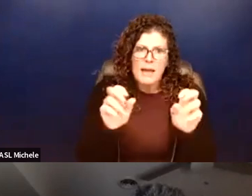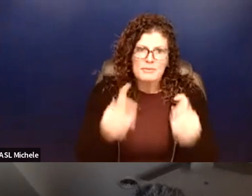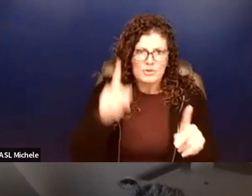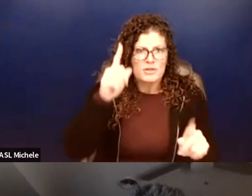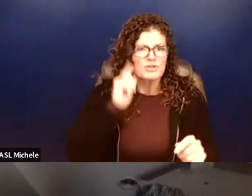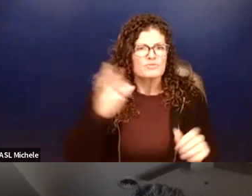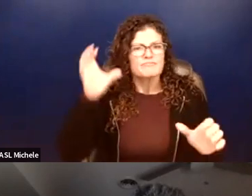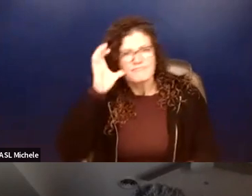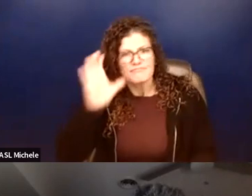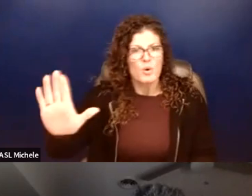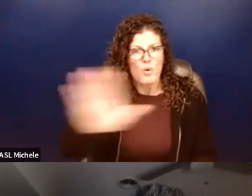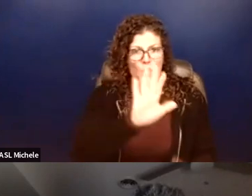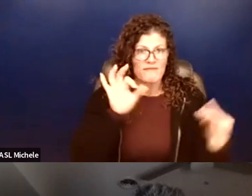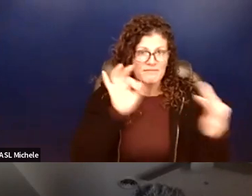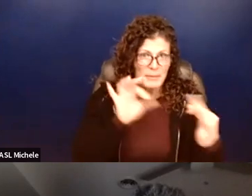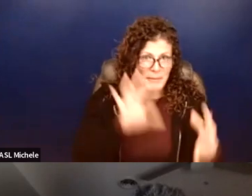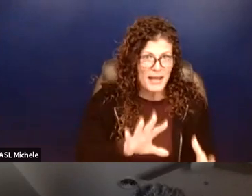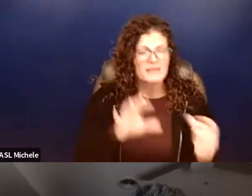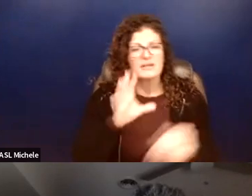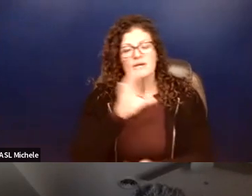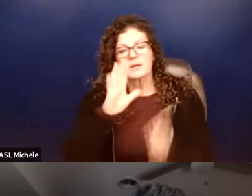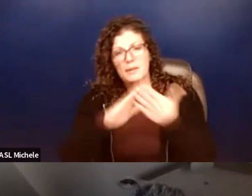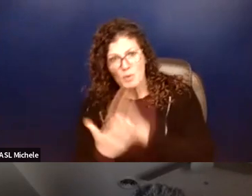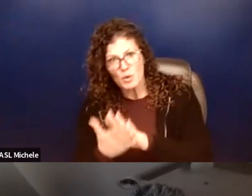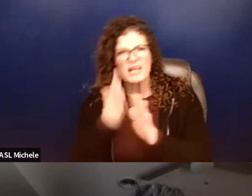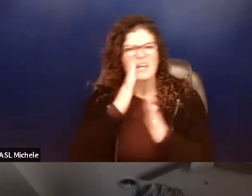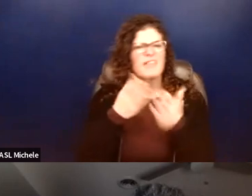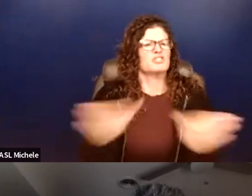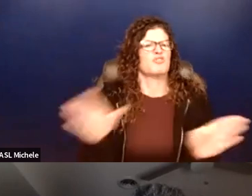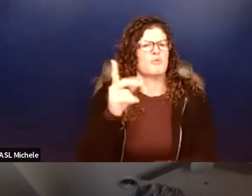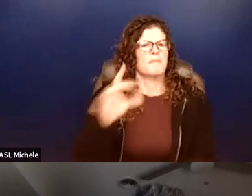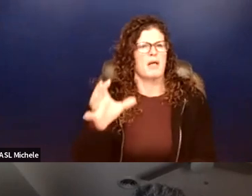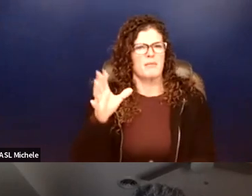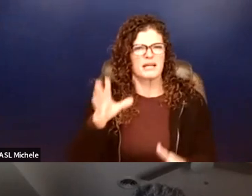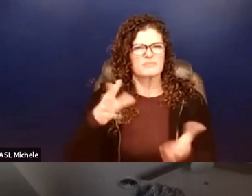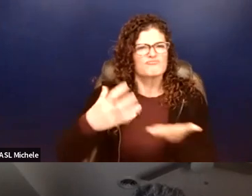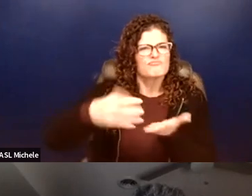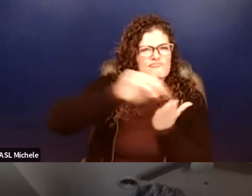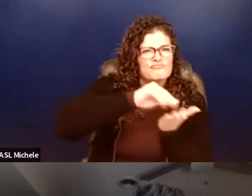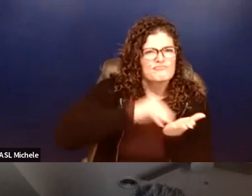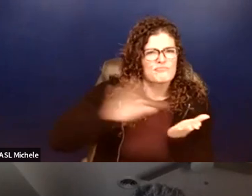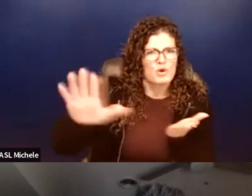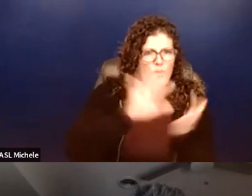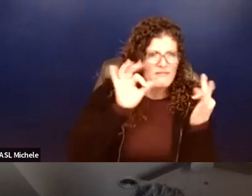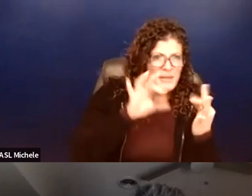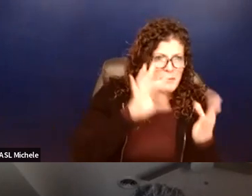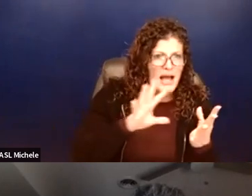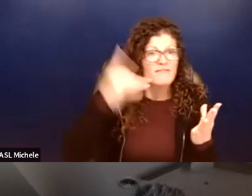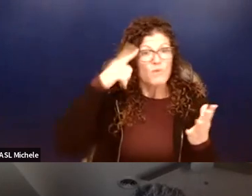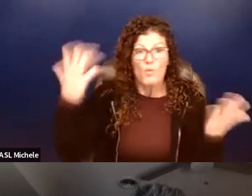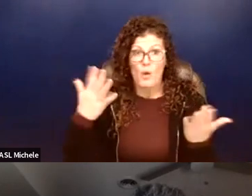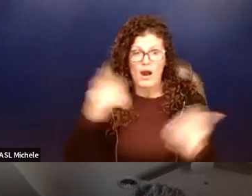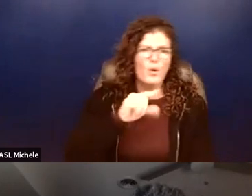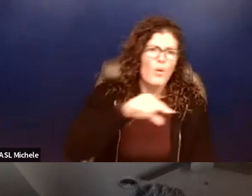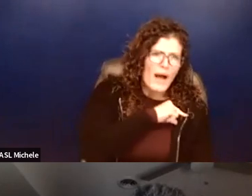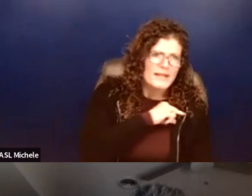families, students, community partners, and the general public regarding the qualities and characteristics Boston